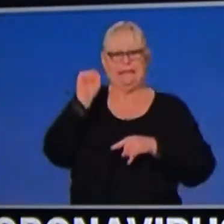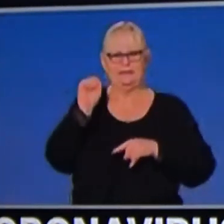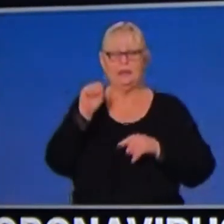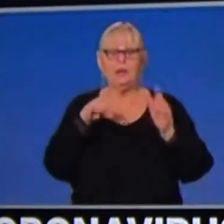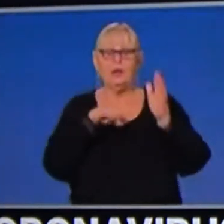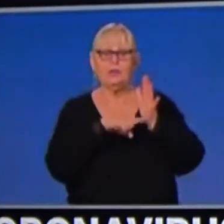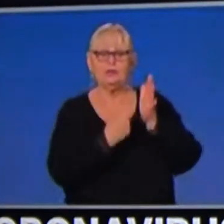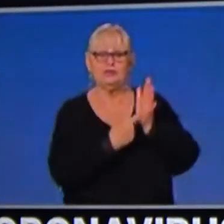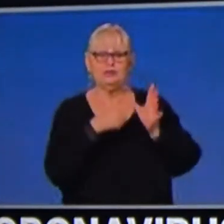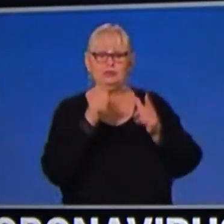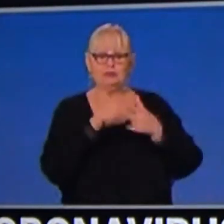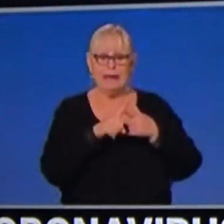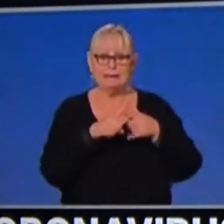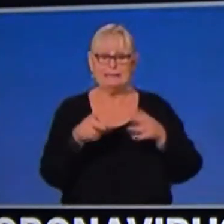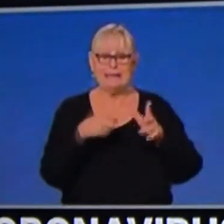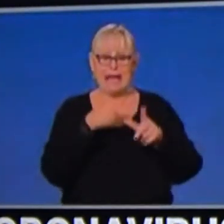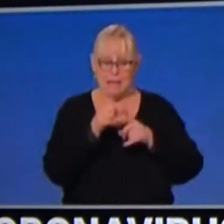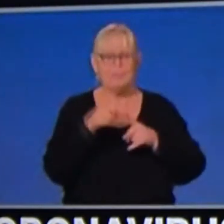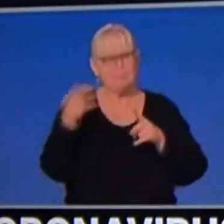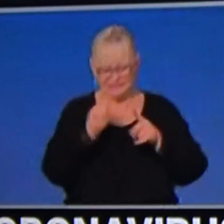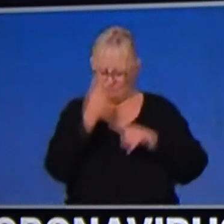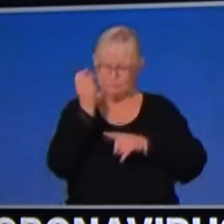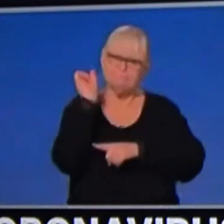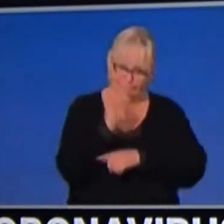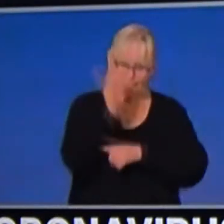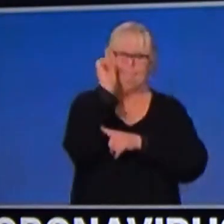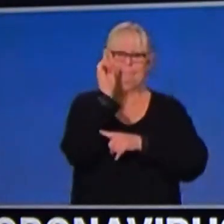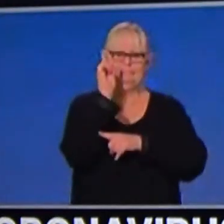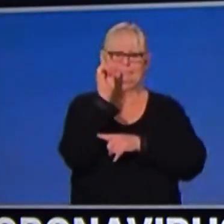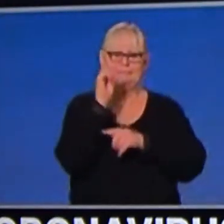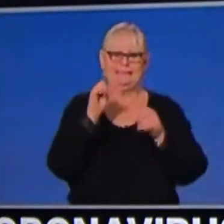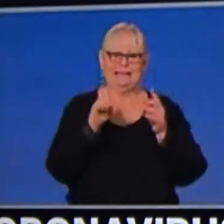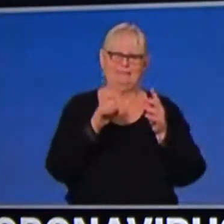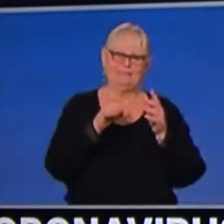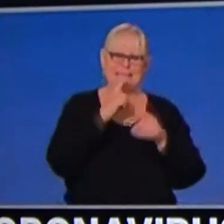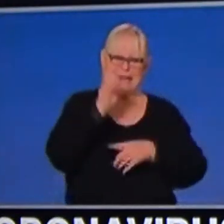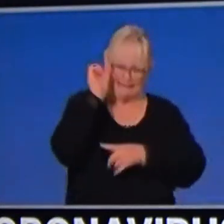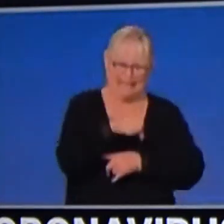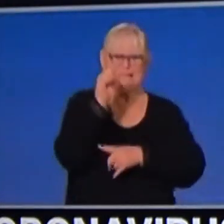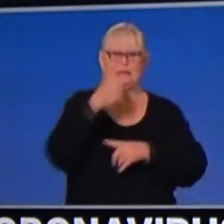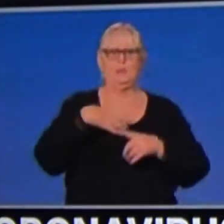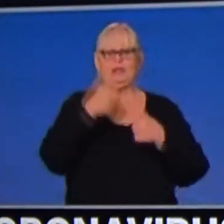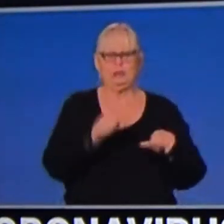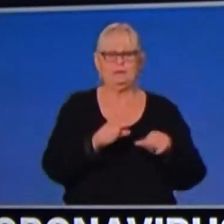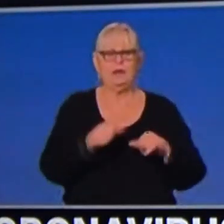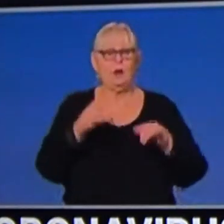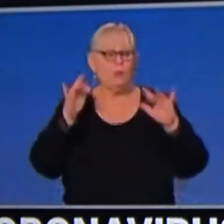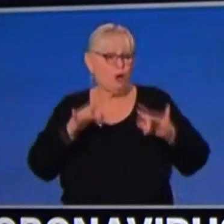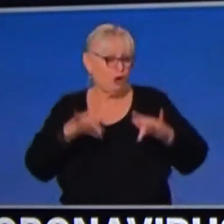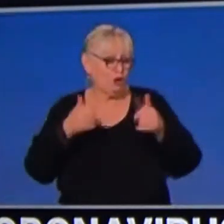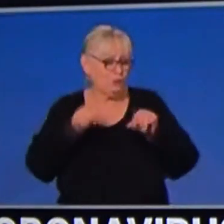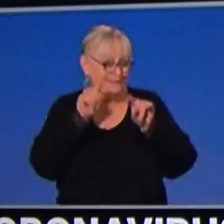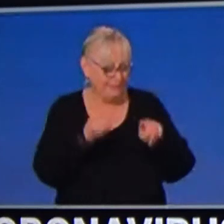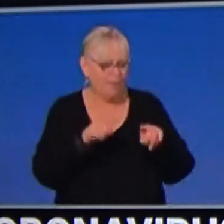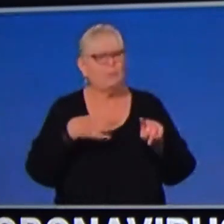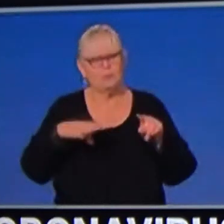has been put in place in Singapore, is a consent-based model, and the reason we're not quite ready yet is we're still working through ensuring that the